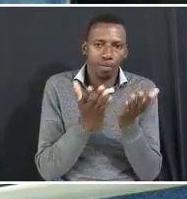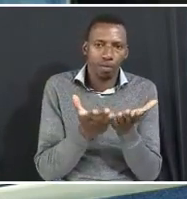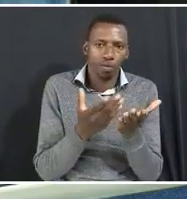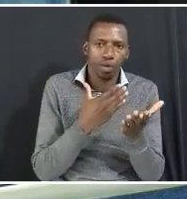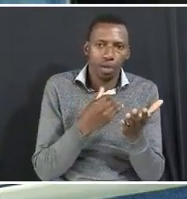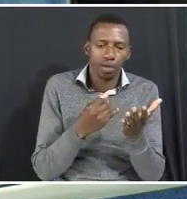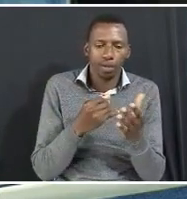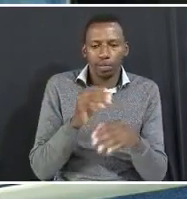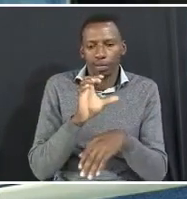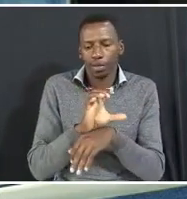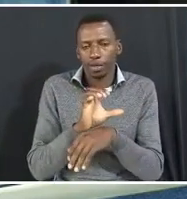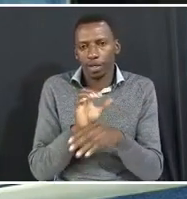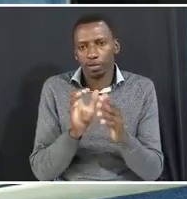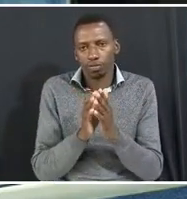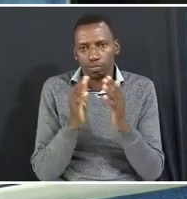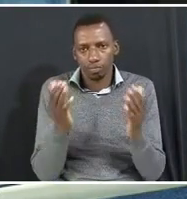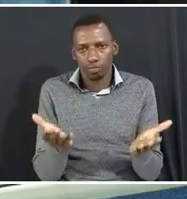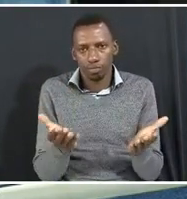also in our